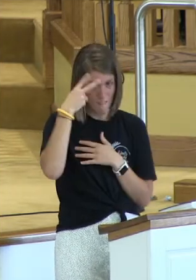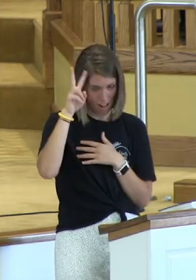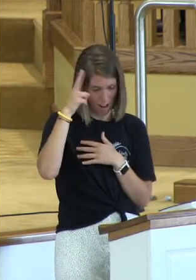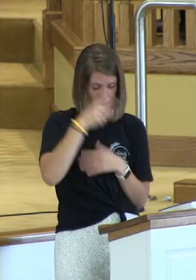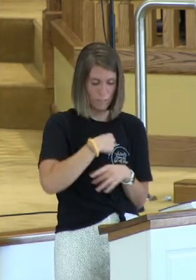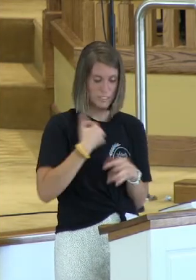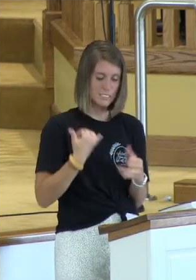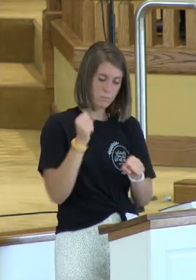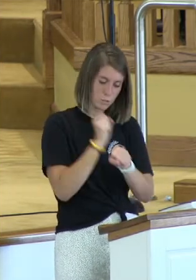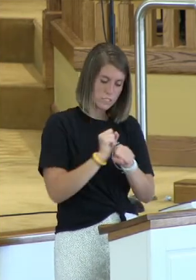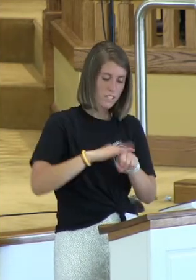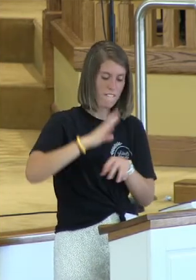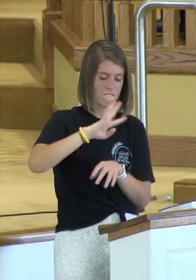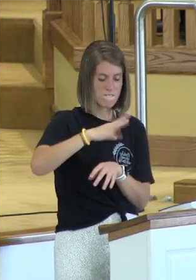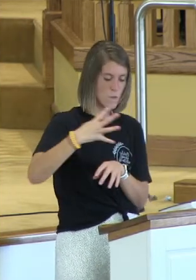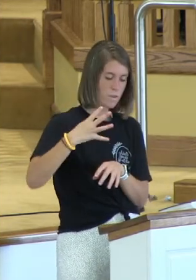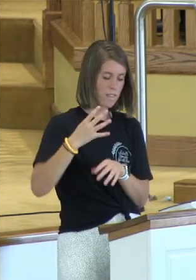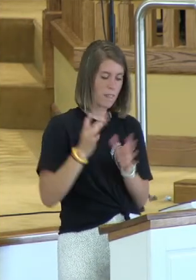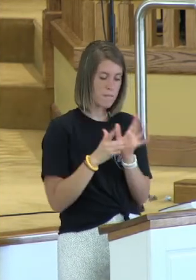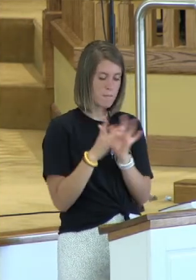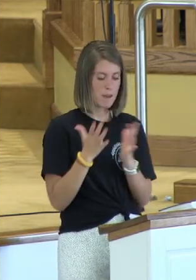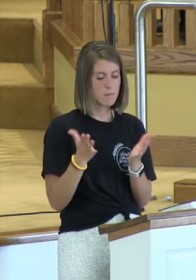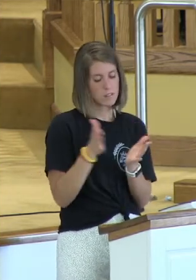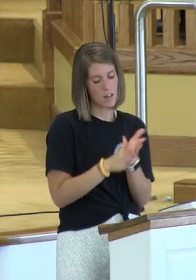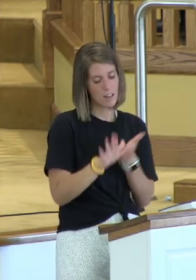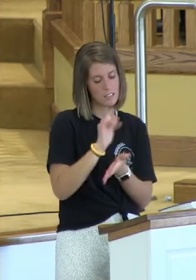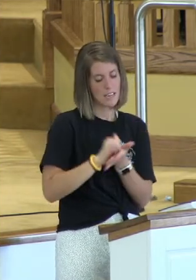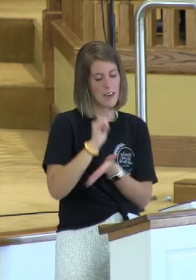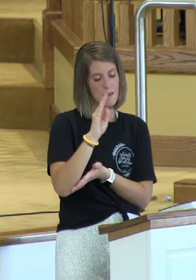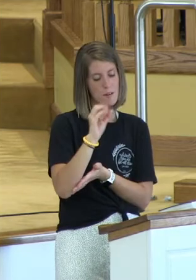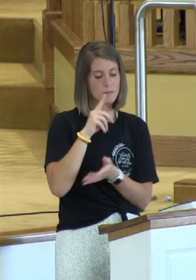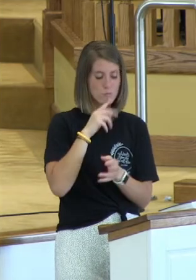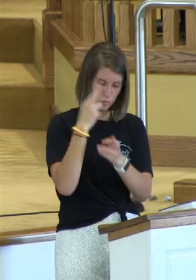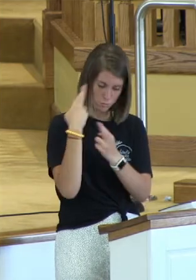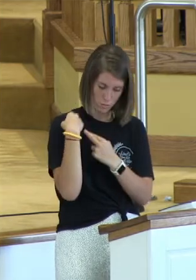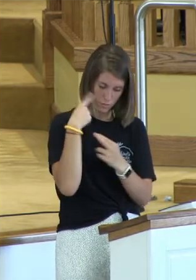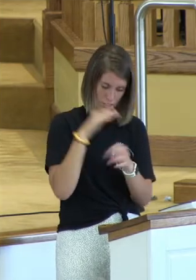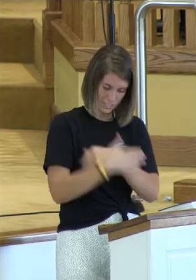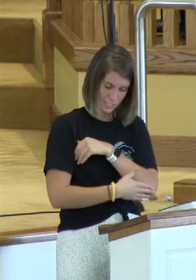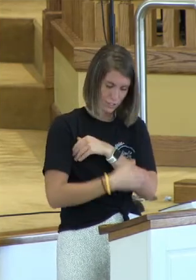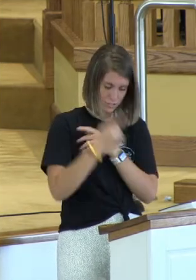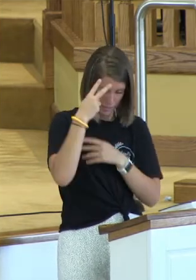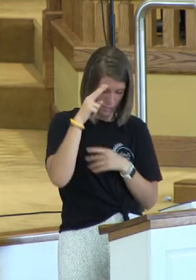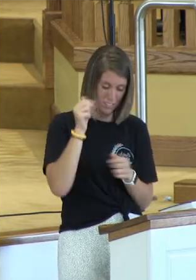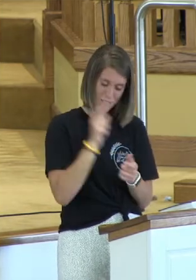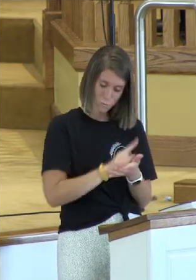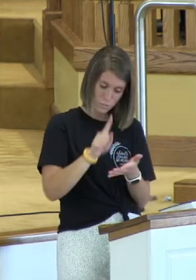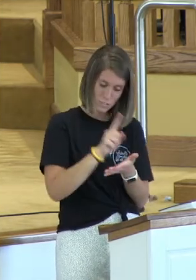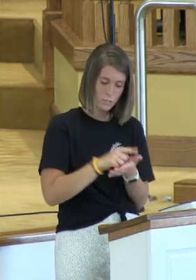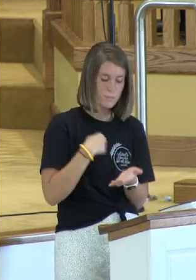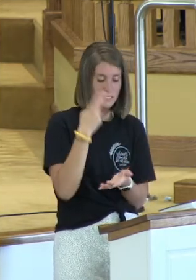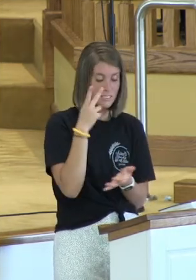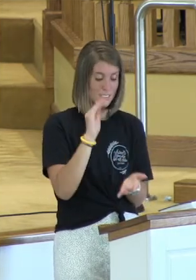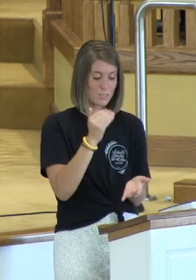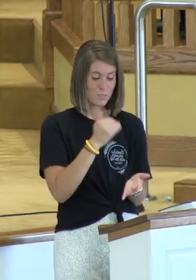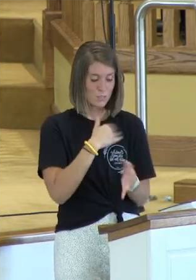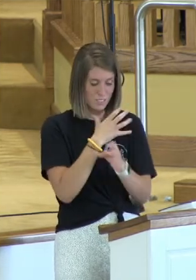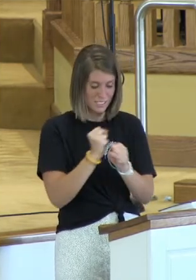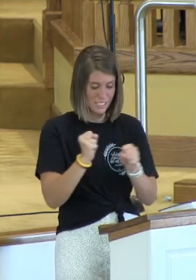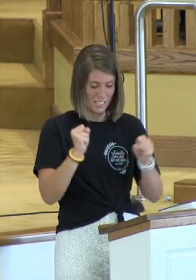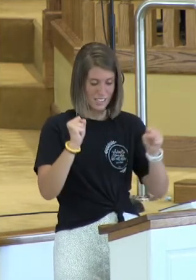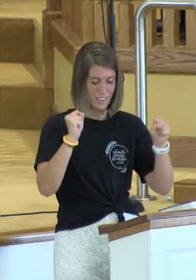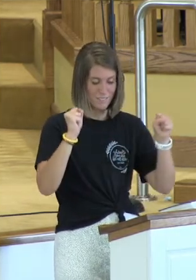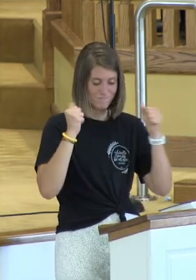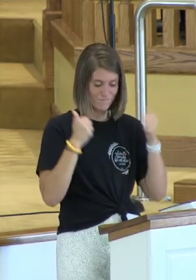4th Bible college that IBOM is responsible for in the country of Mexico, and every week we are seeing souls come to the Lord for salvation of their